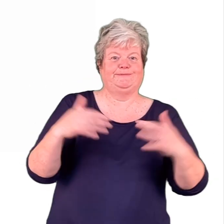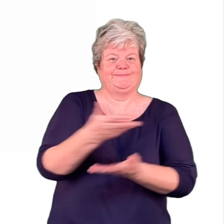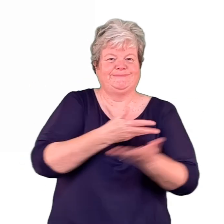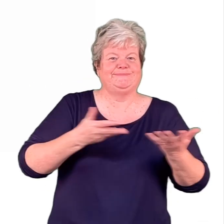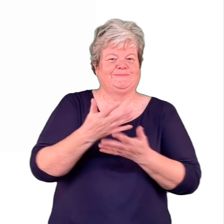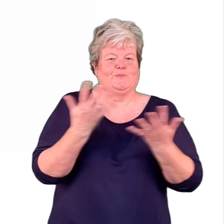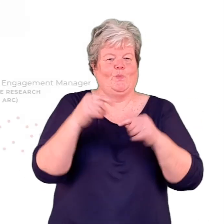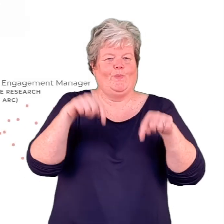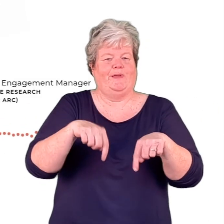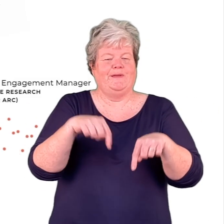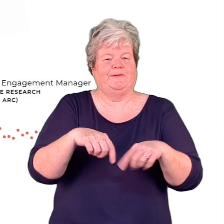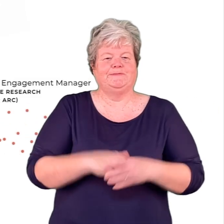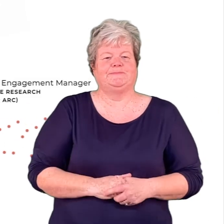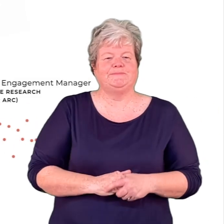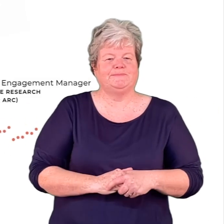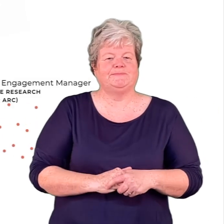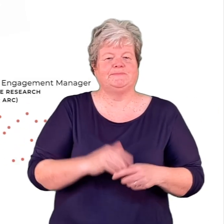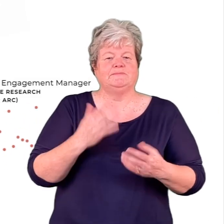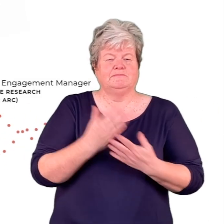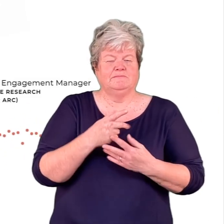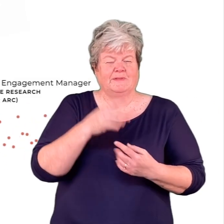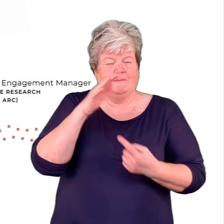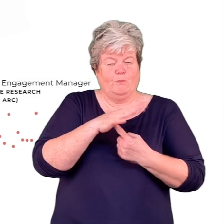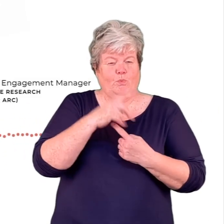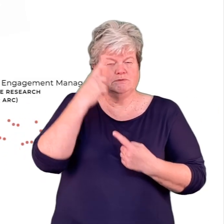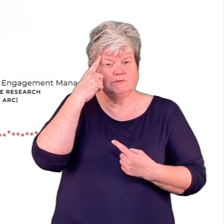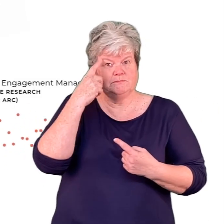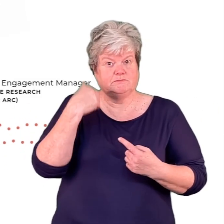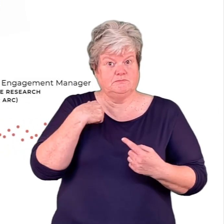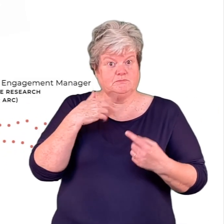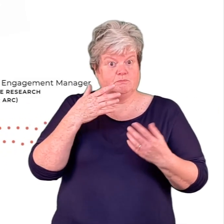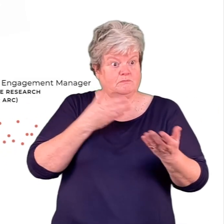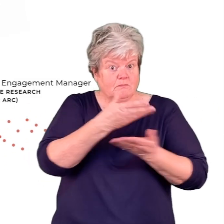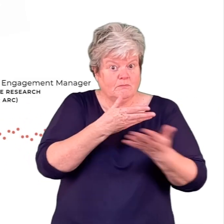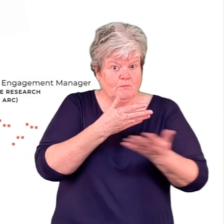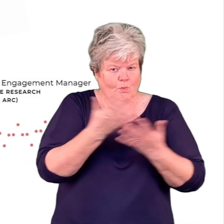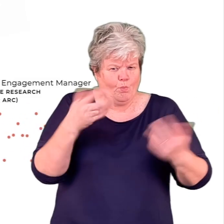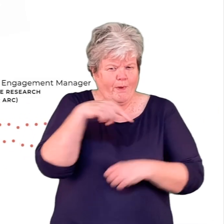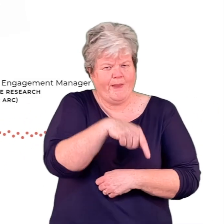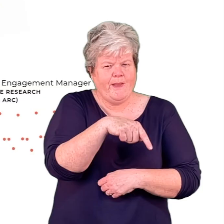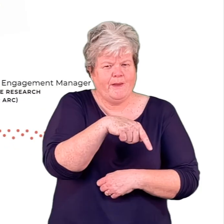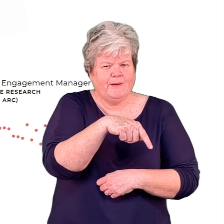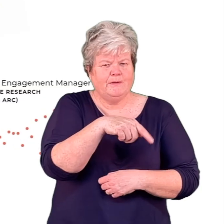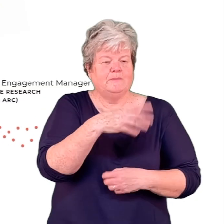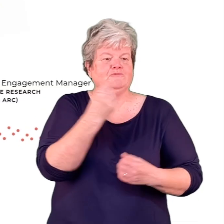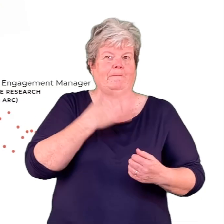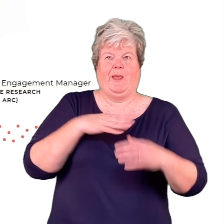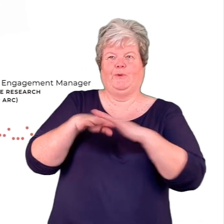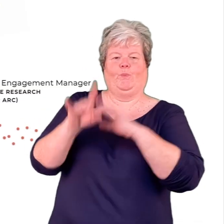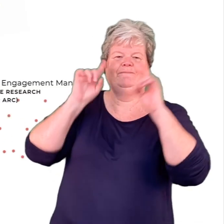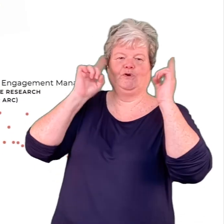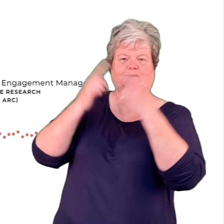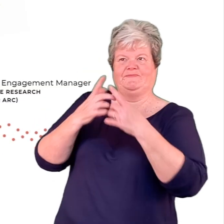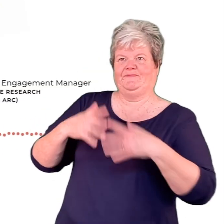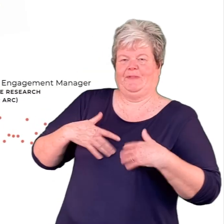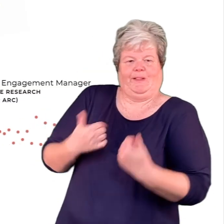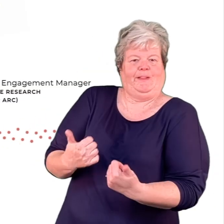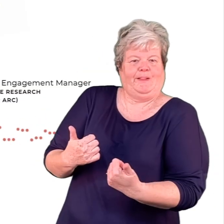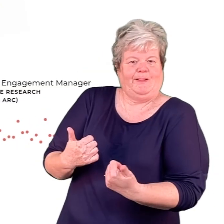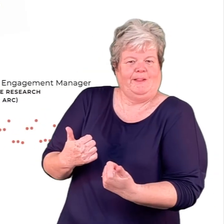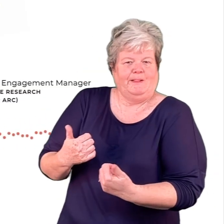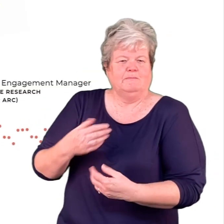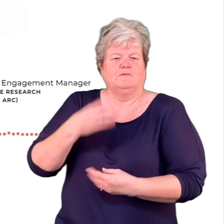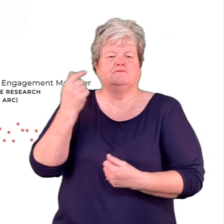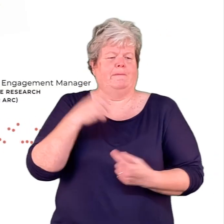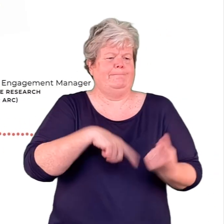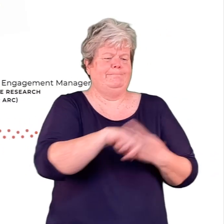arrange meetings. Think really carefully about where you're going to do the research. Sometimes people want to come into university buildings. They want that kudos